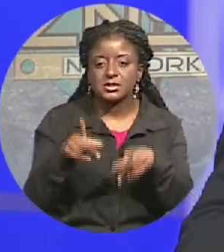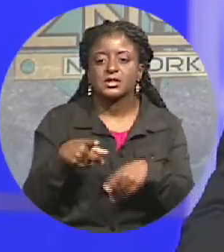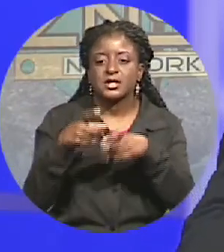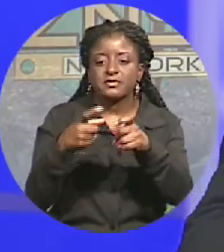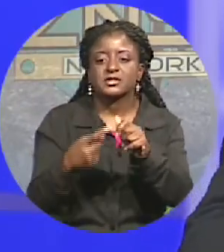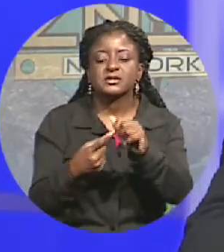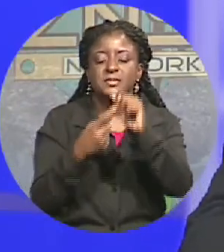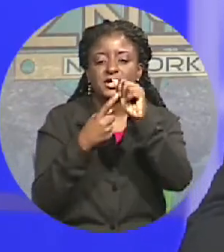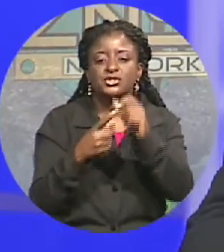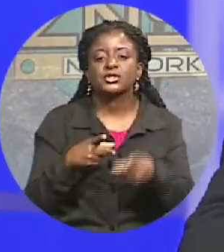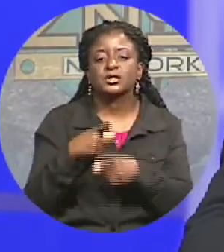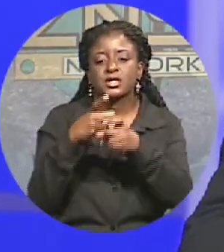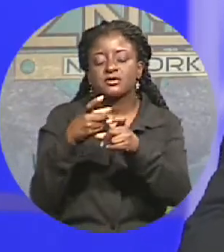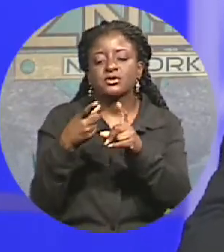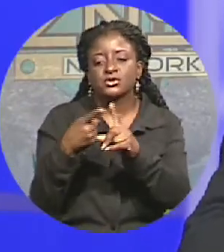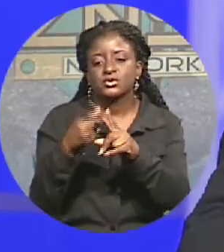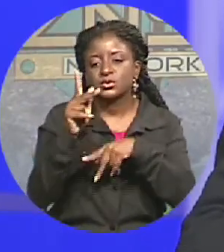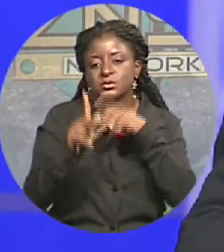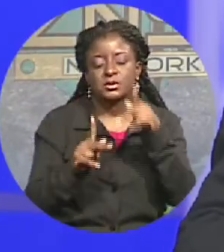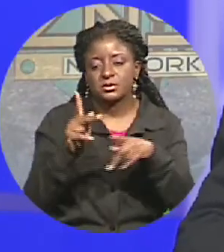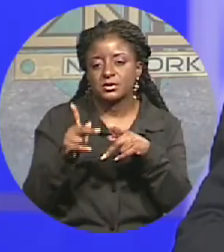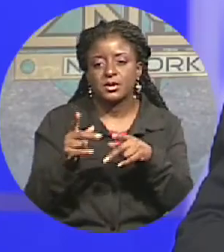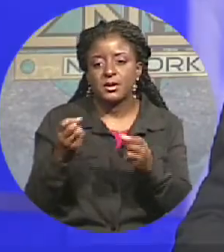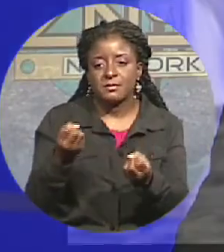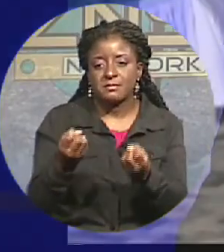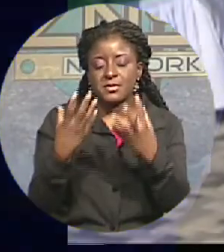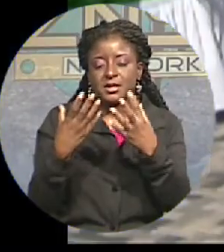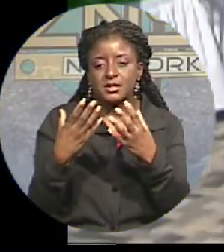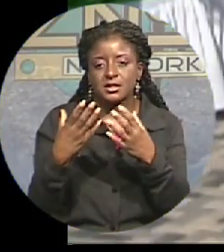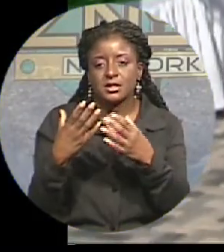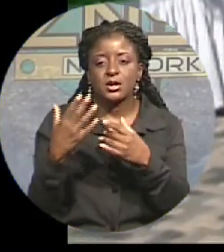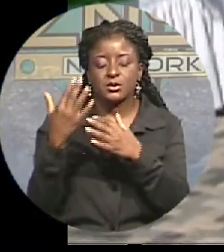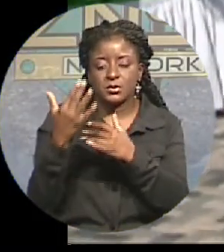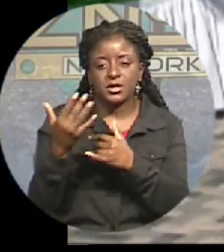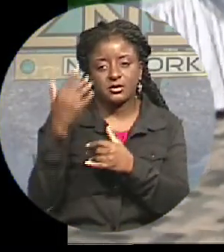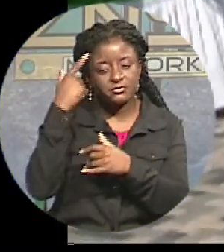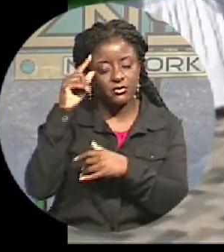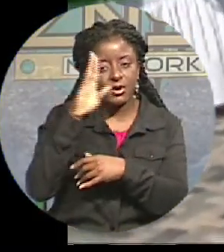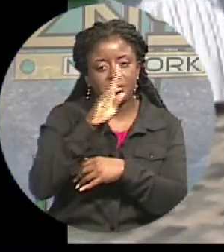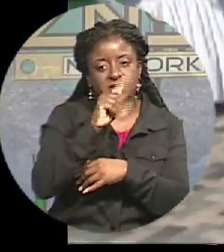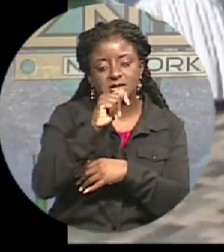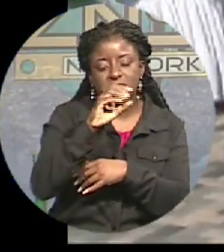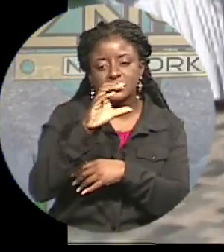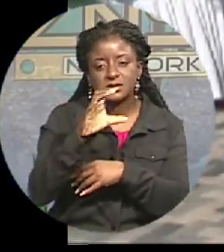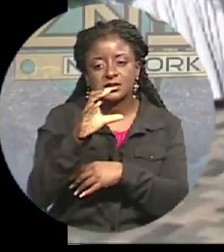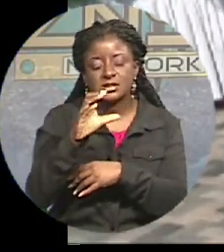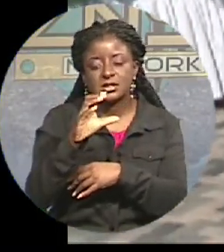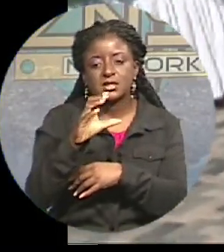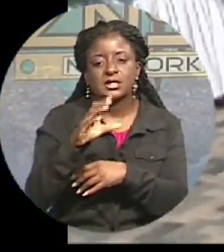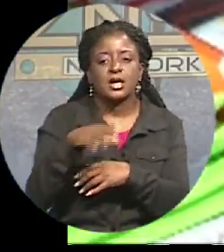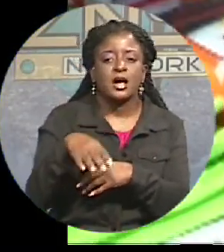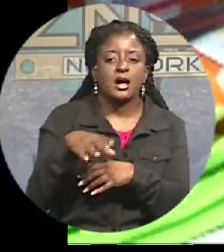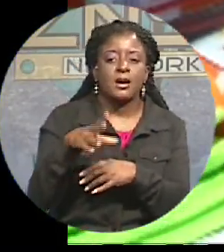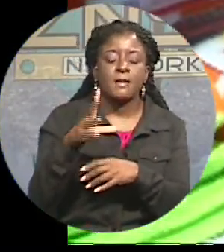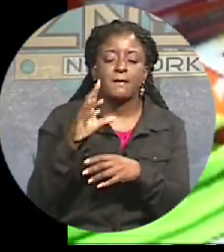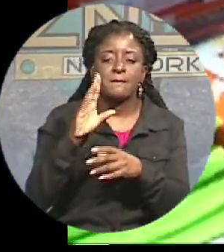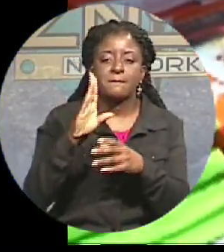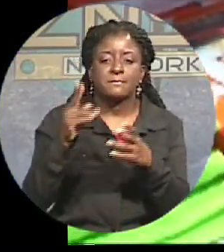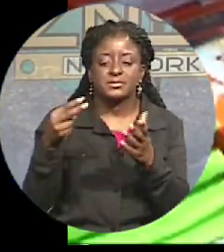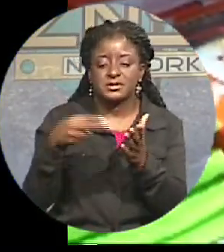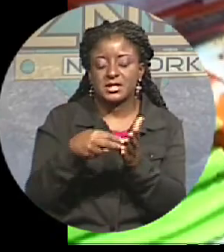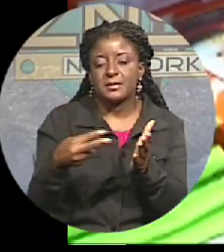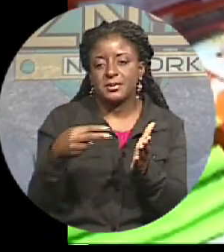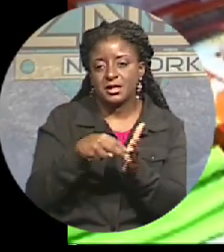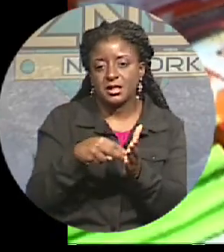look forward to BTC Lime's Double Bubble, and this Monday will be just a little different. That's why Senior Vice President of Marketing and Brands